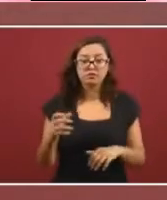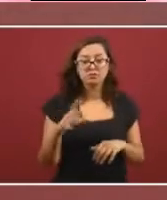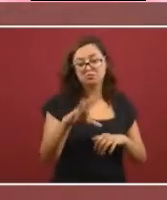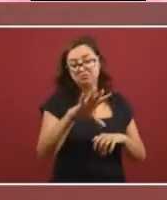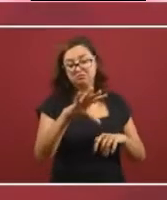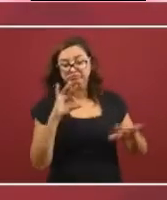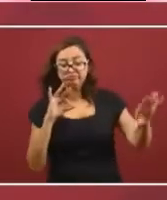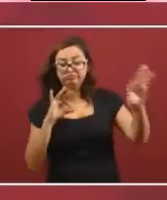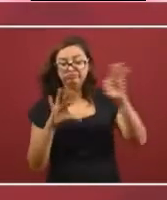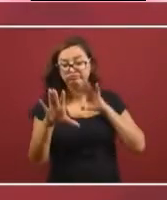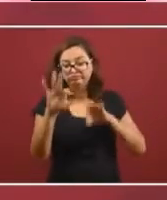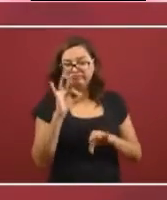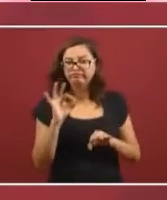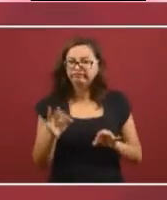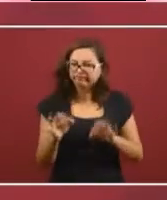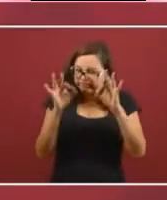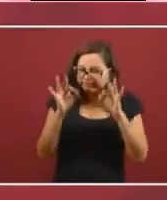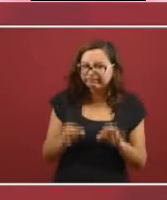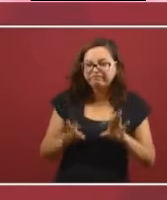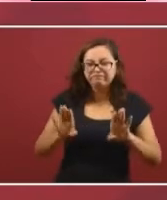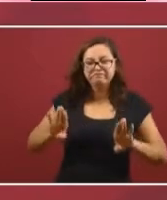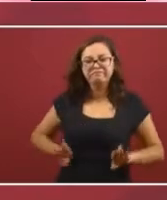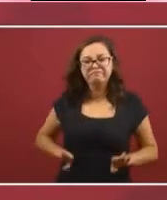that they be the very best.